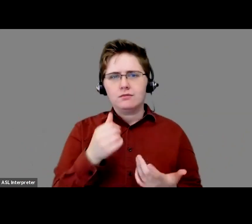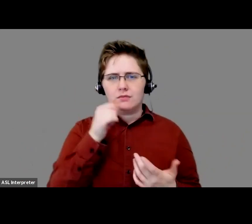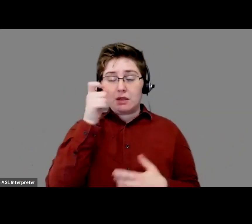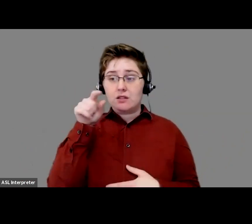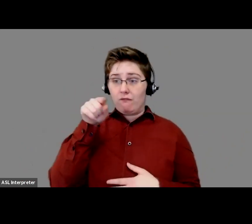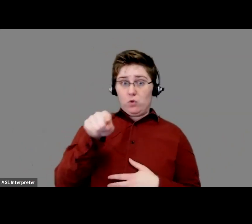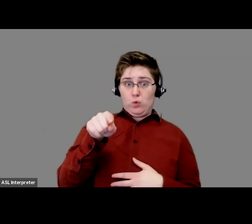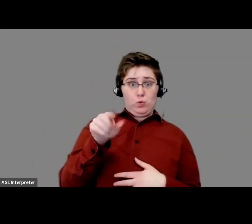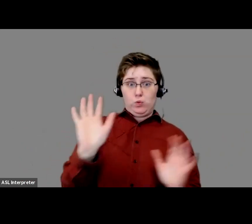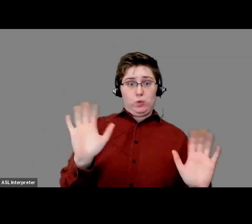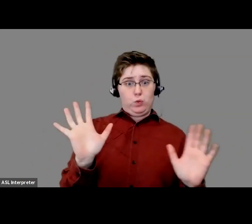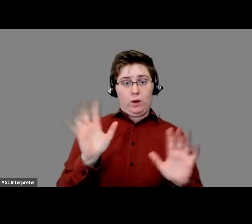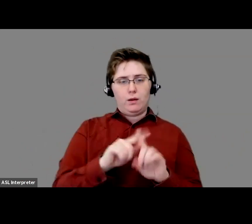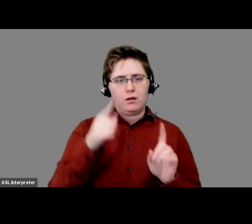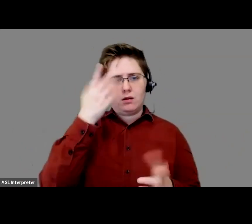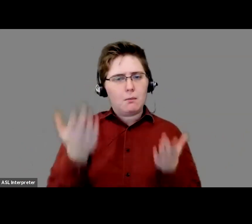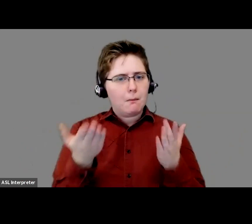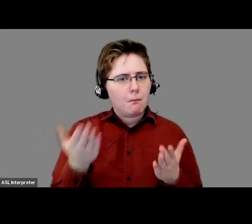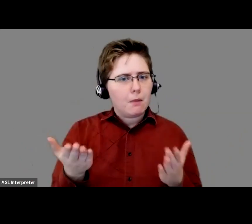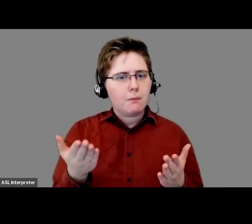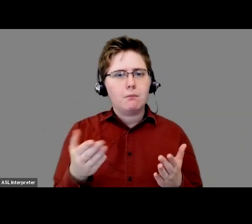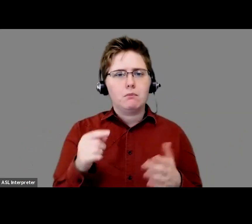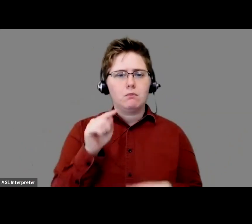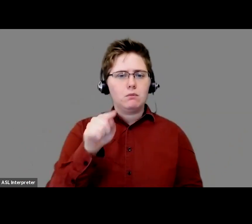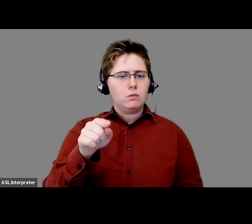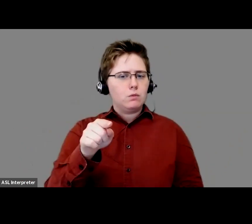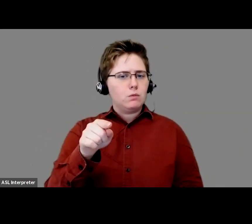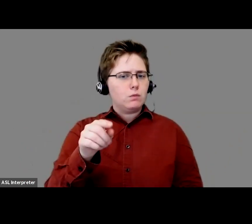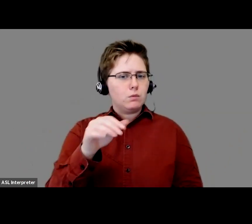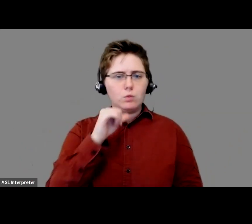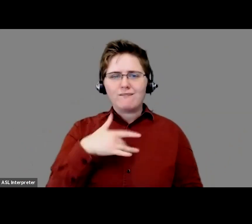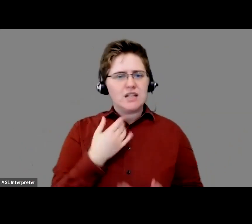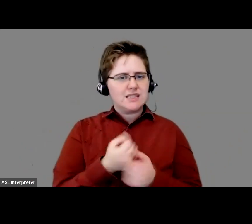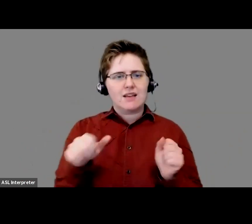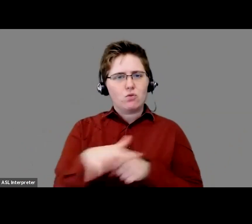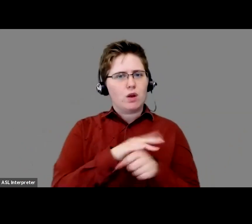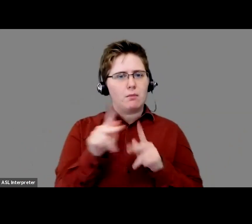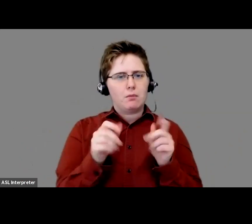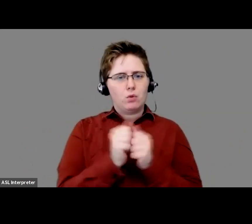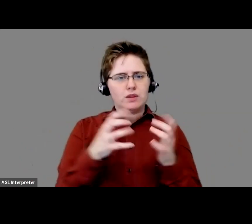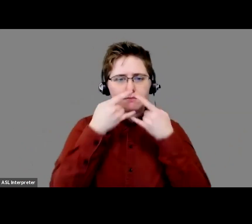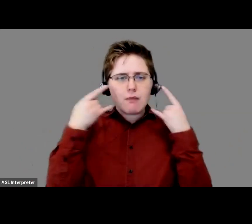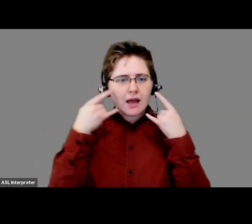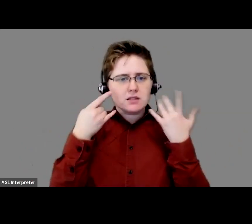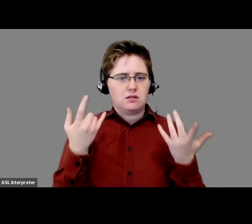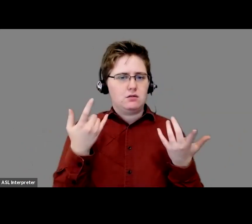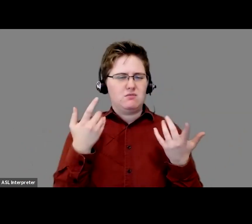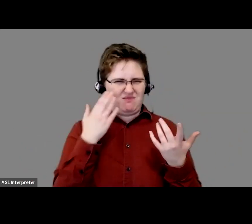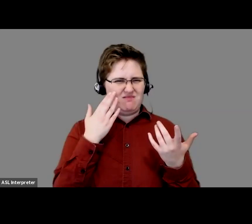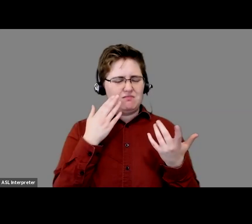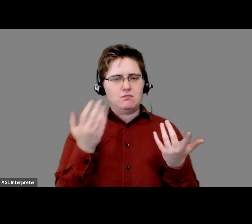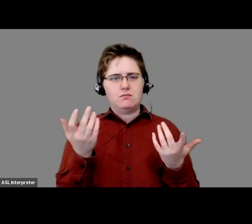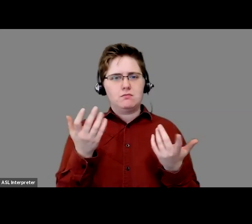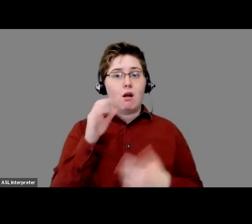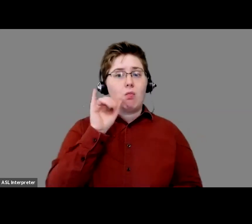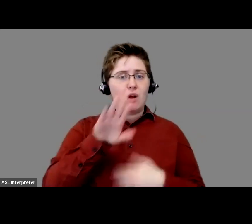done, but because, maybe there's, you don't feel safe being around people not wearing masks or things like that, right?